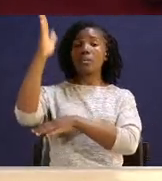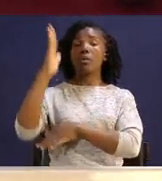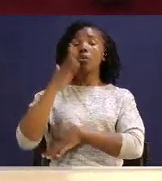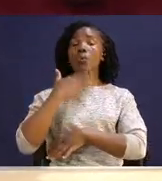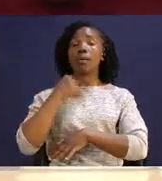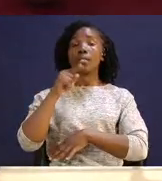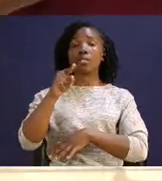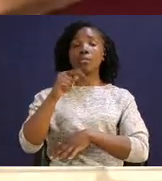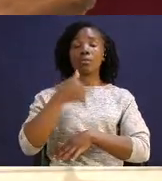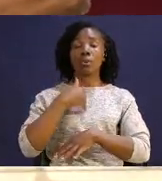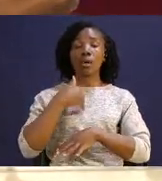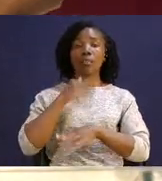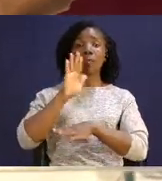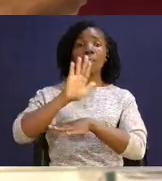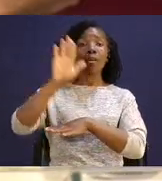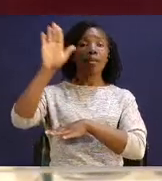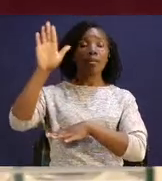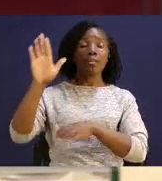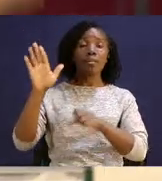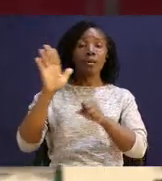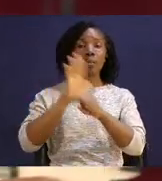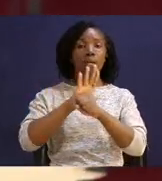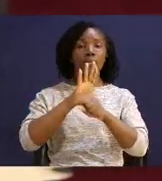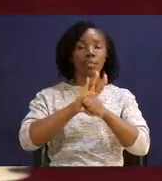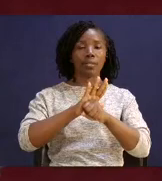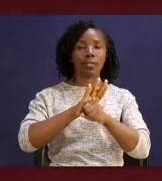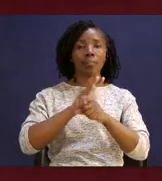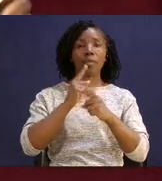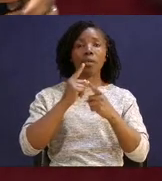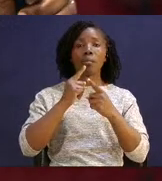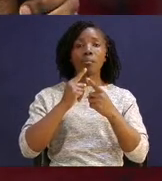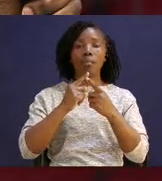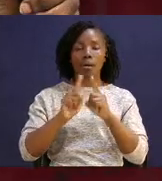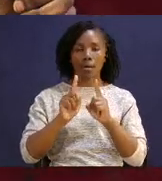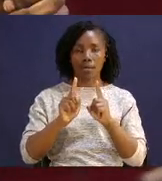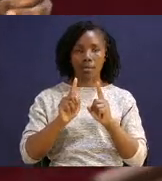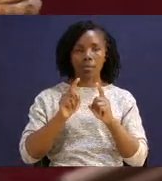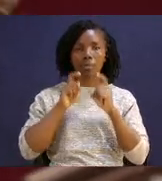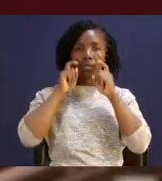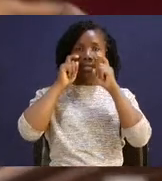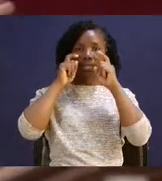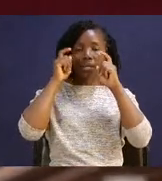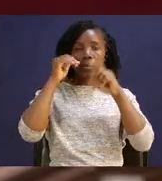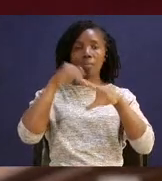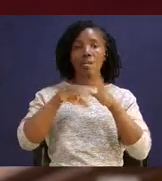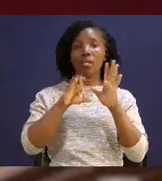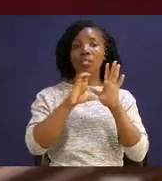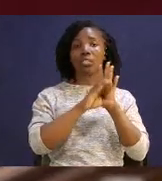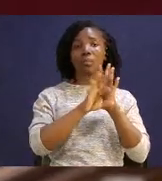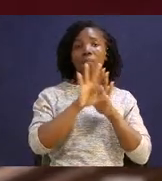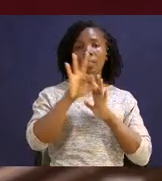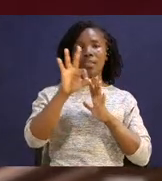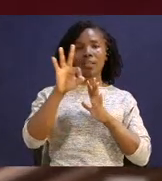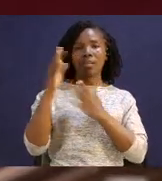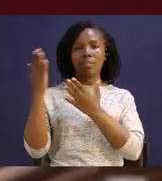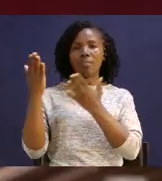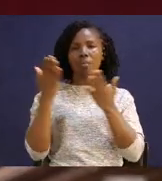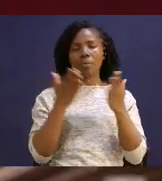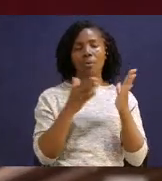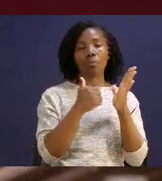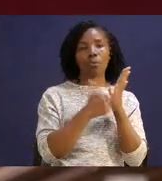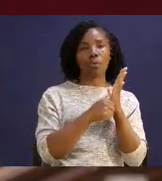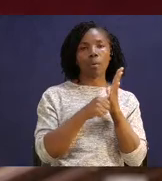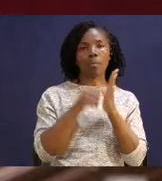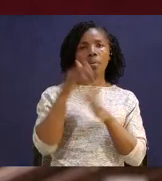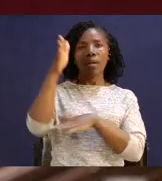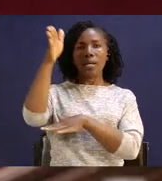his abundance. But sin in chapter 3 created a problem. So God had to work things